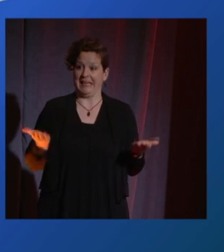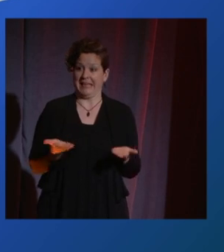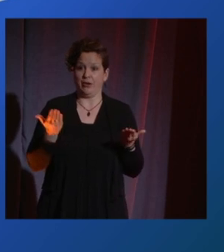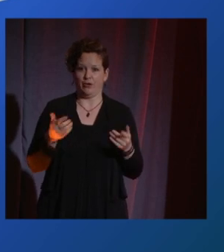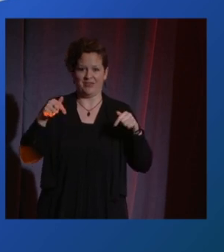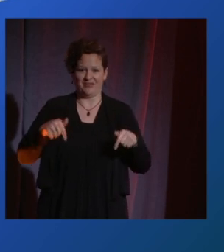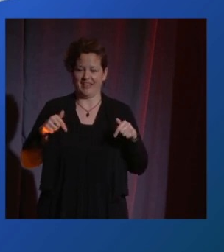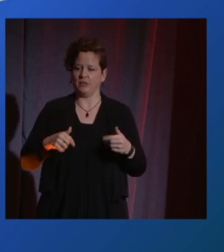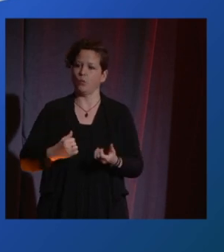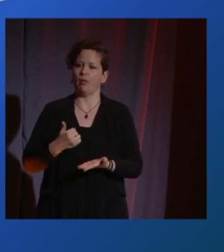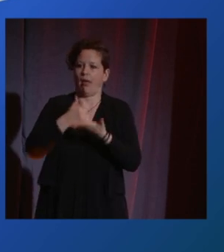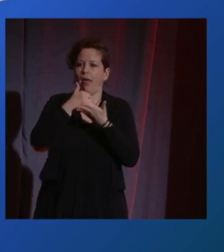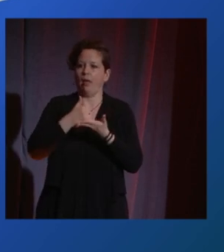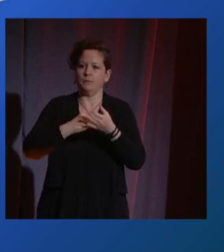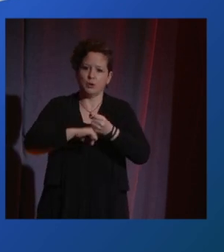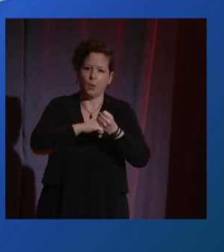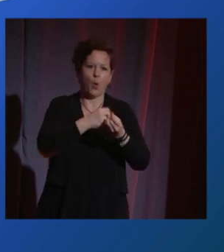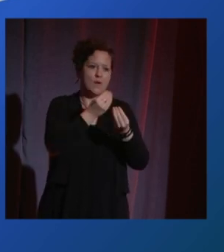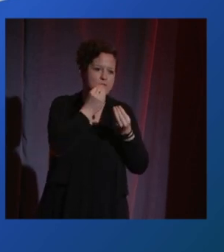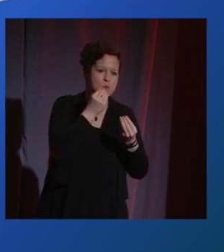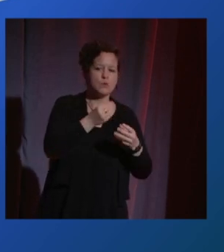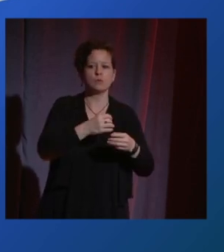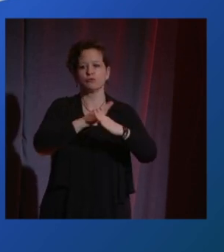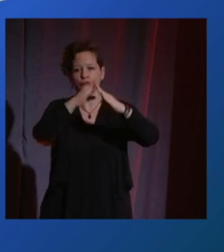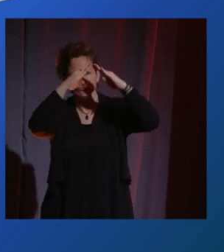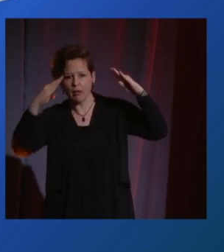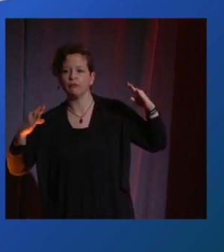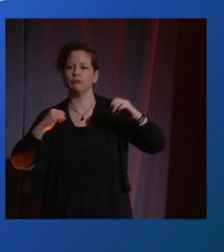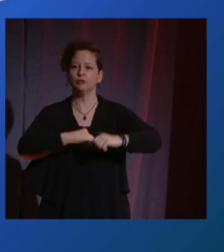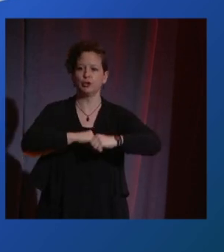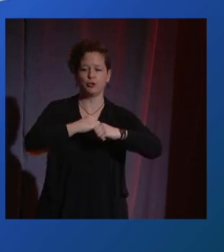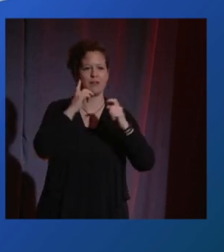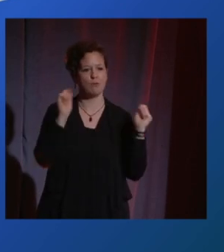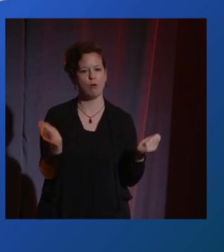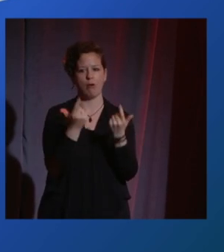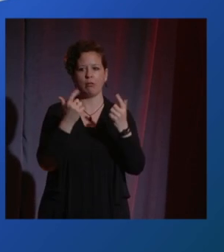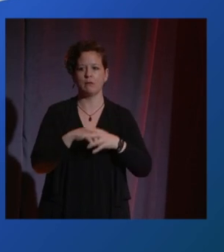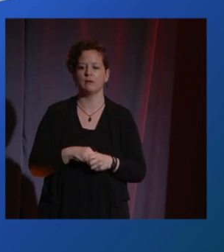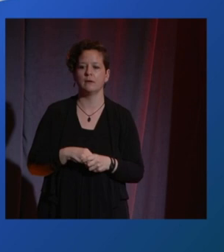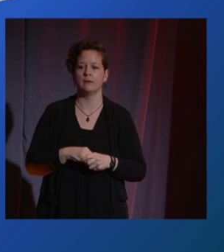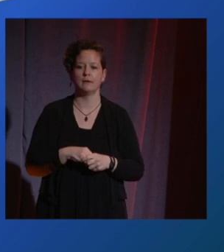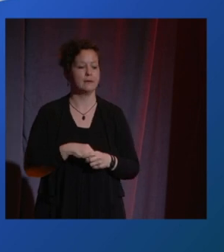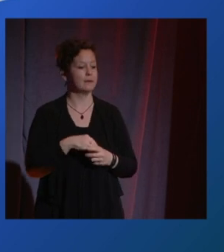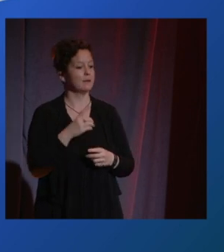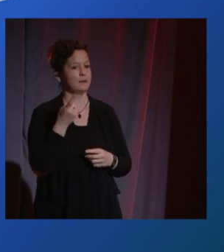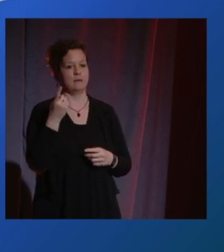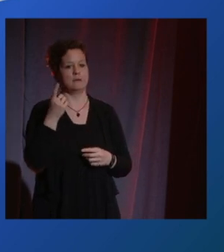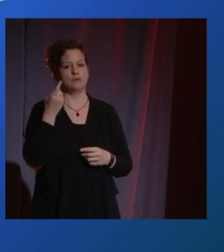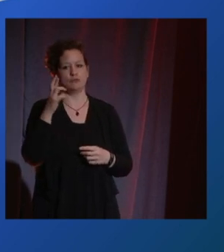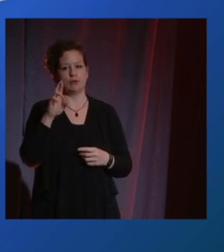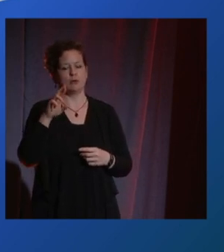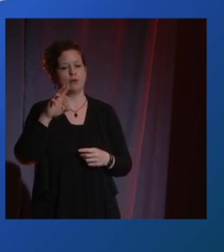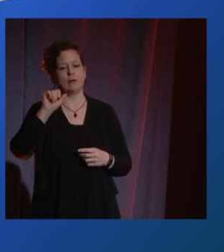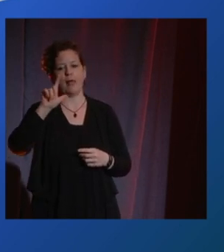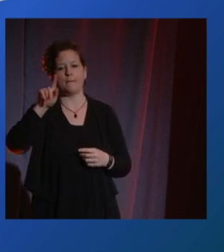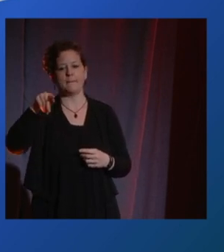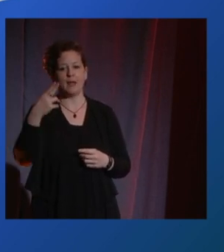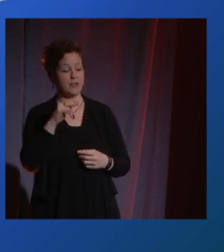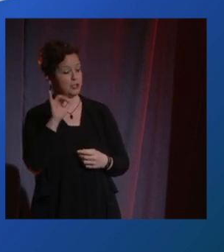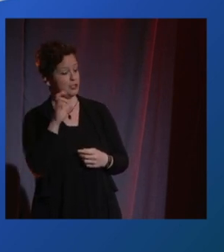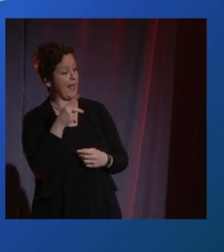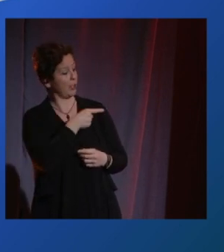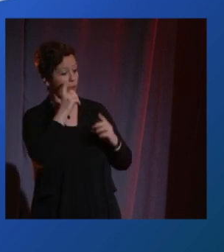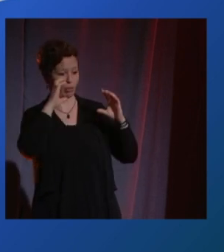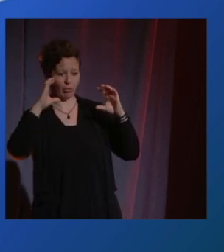us address those problems Jack what keeps you up at night well